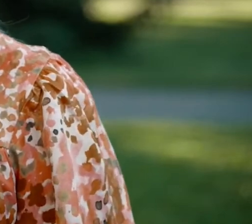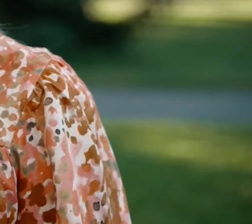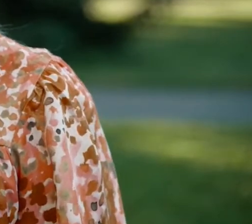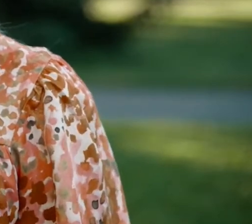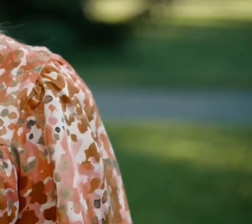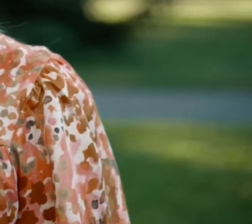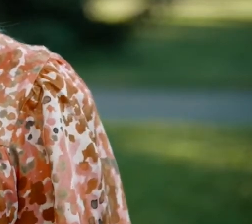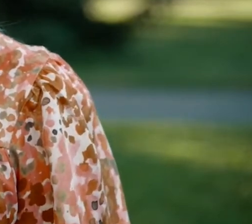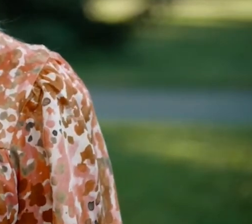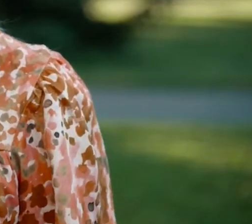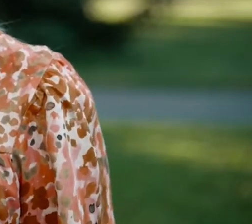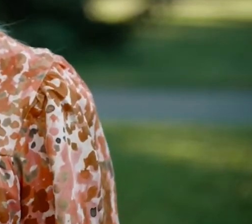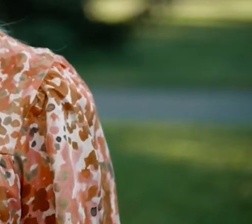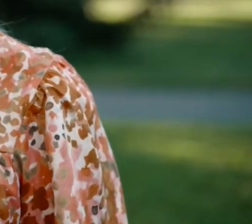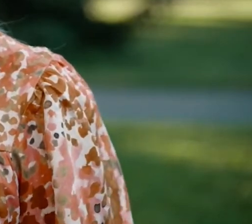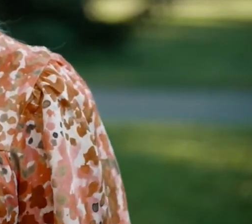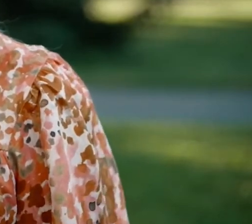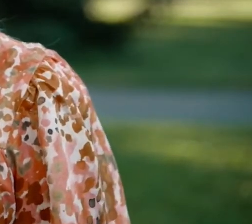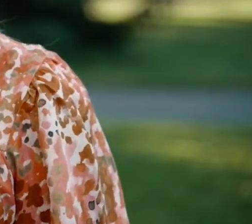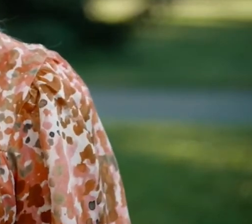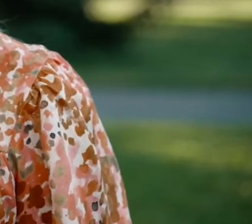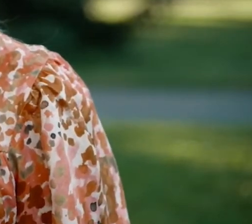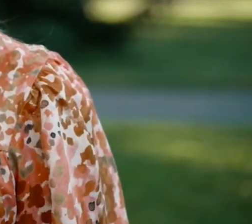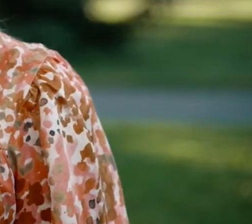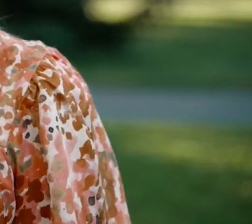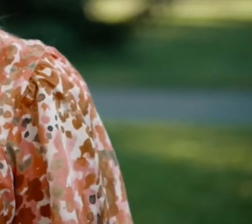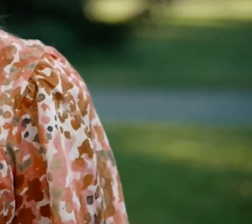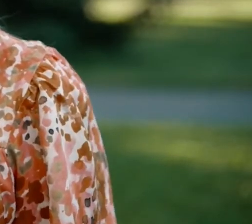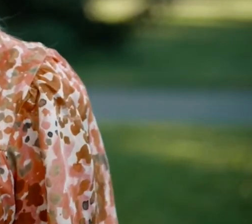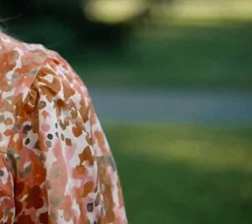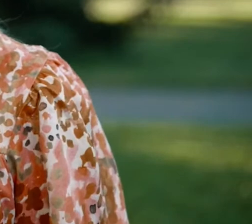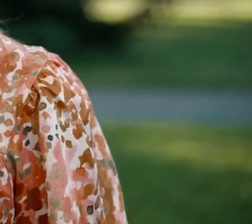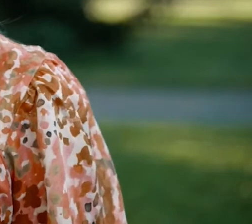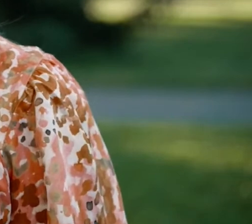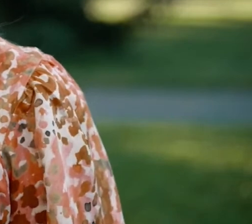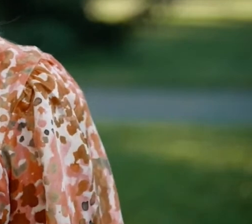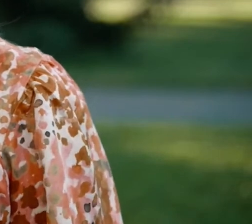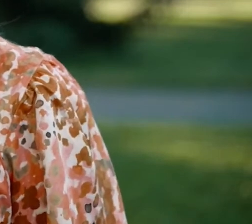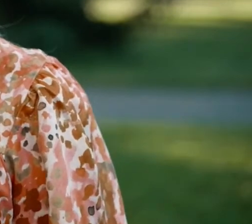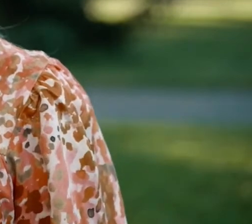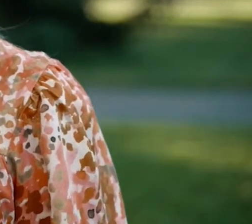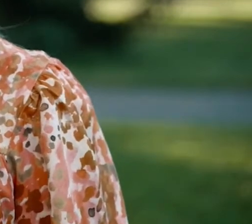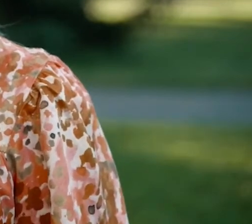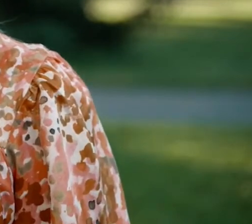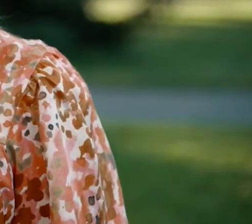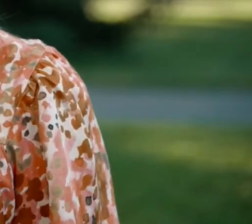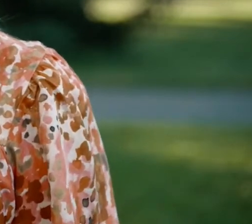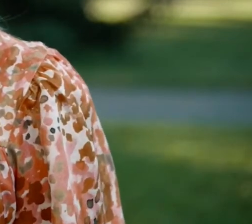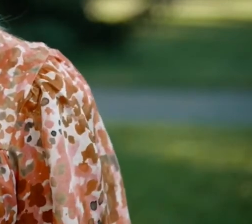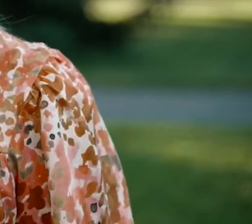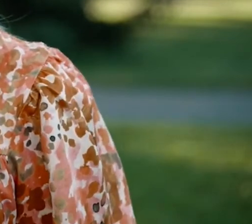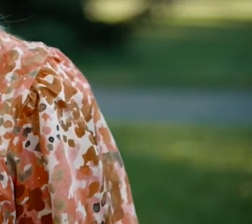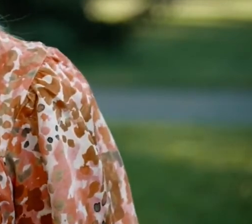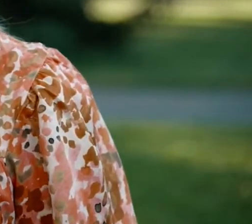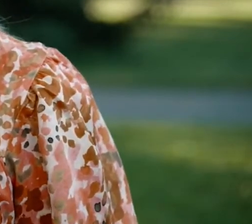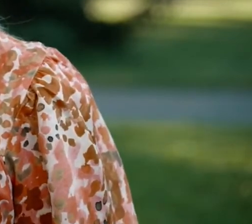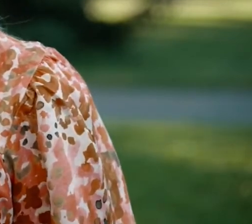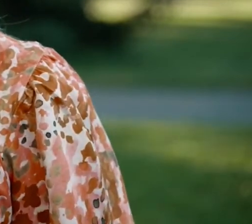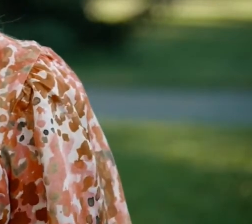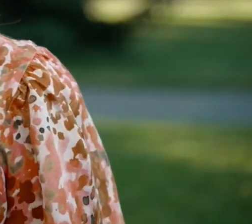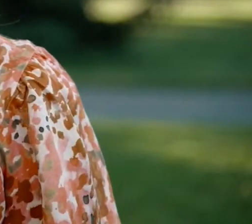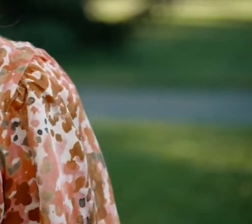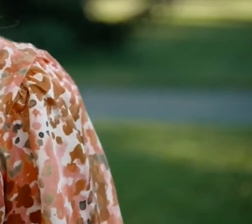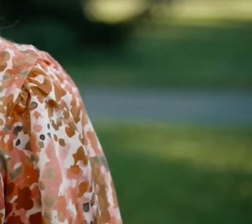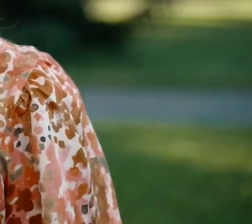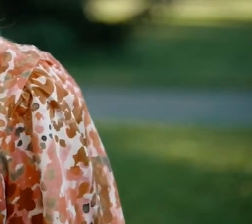food security, about epidemics and pandemics, about access to fresh drinking water, and about rising sea